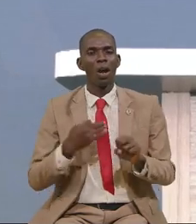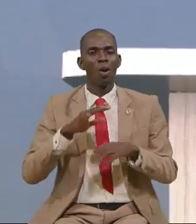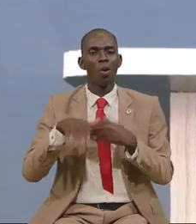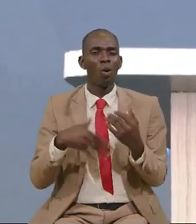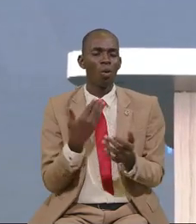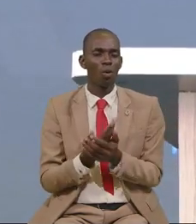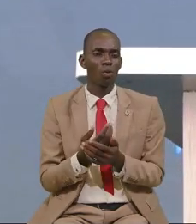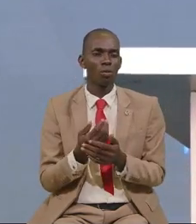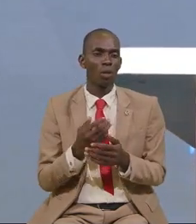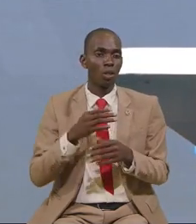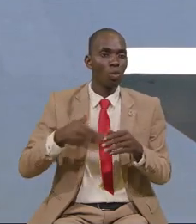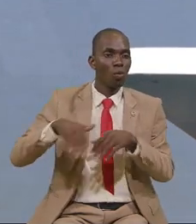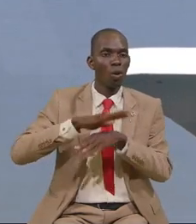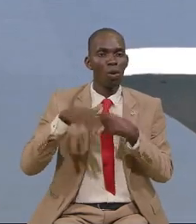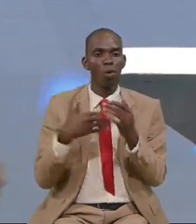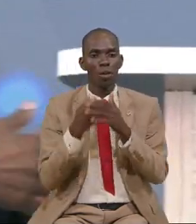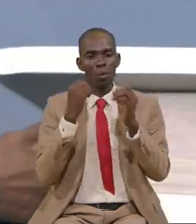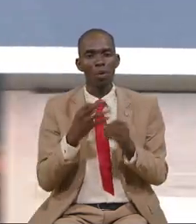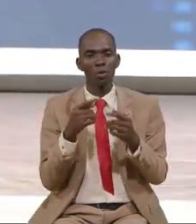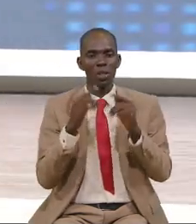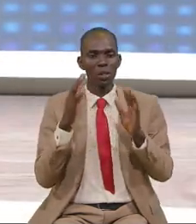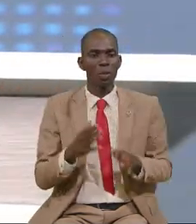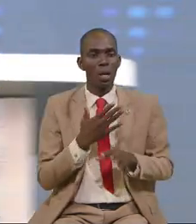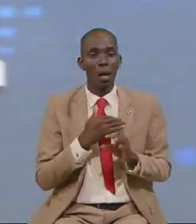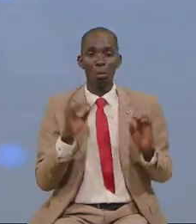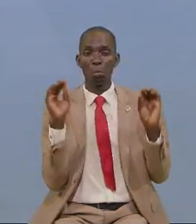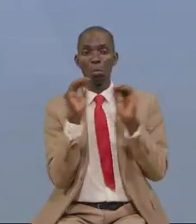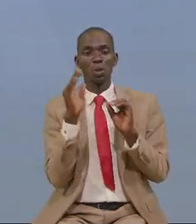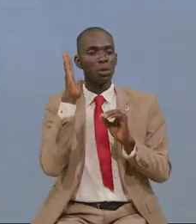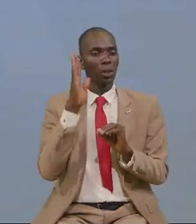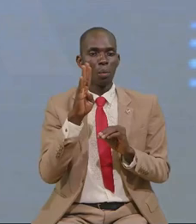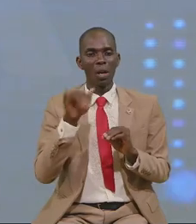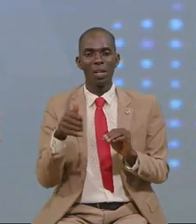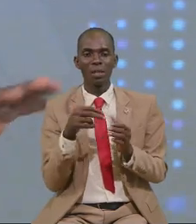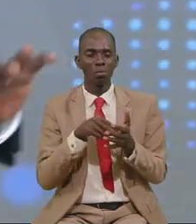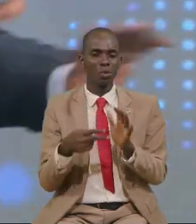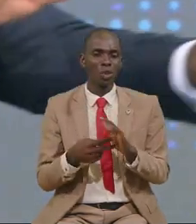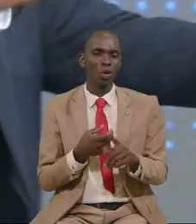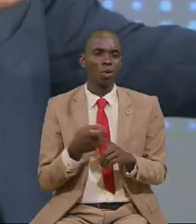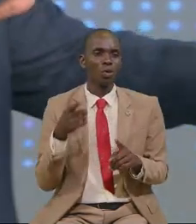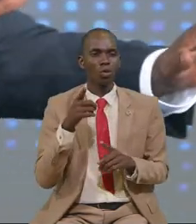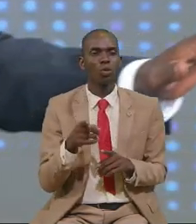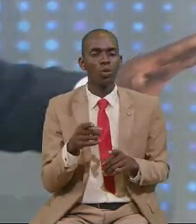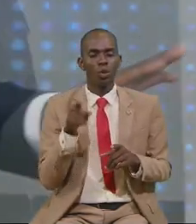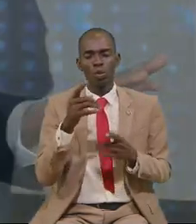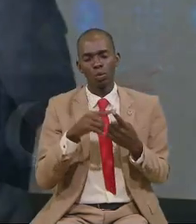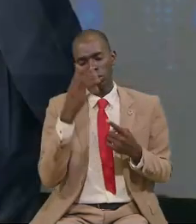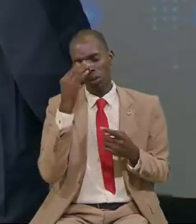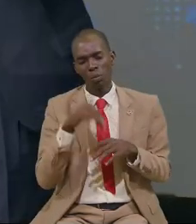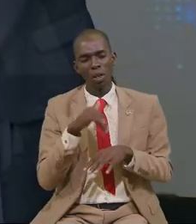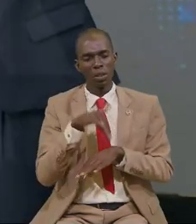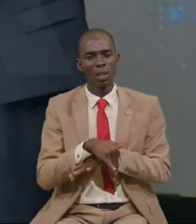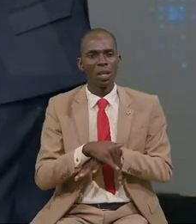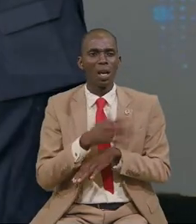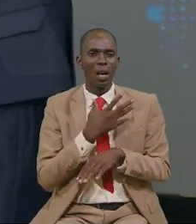and nothing shall by any means hurt you. You're going to sleep at night, you do your normal quiet time, and you read everything you want to